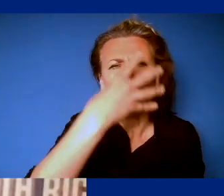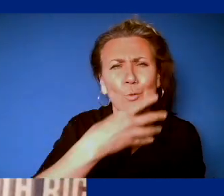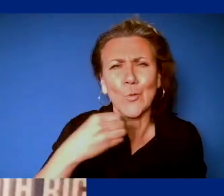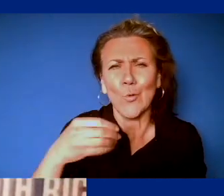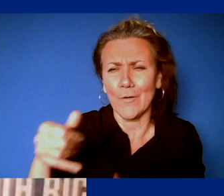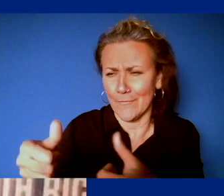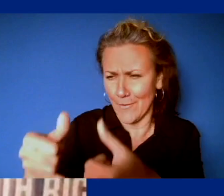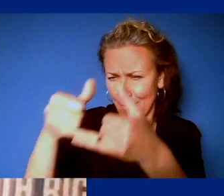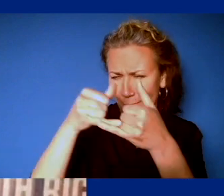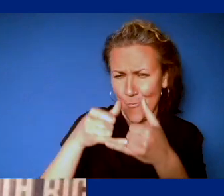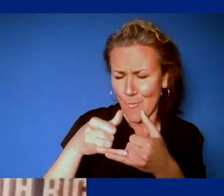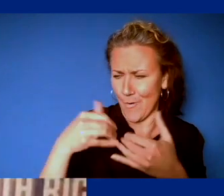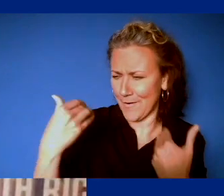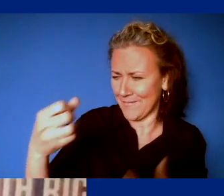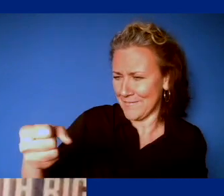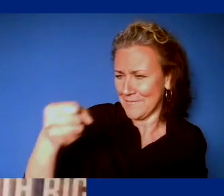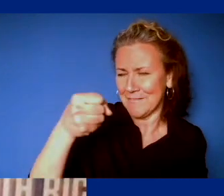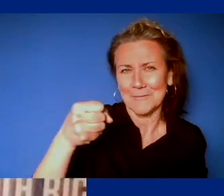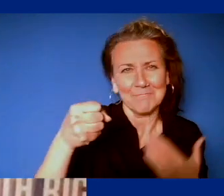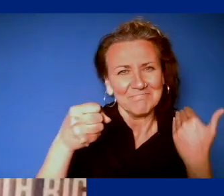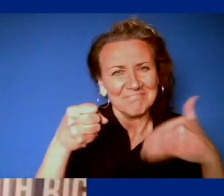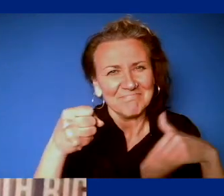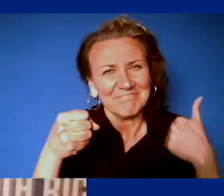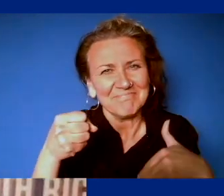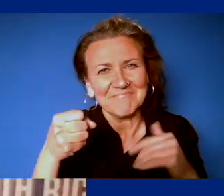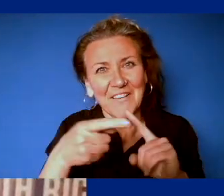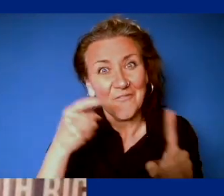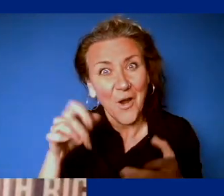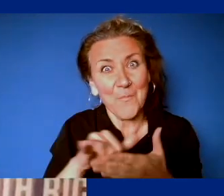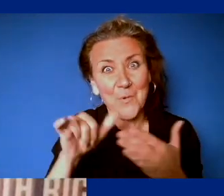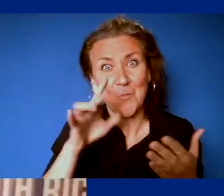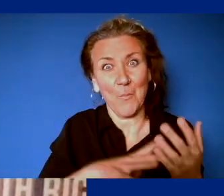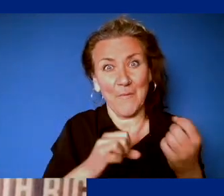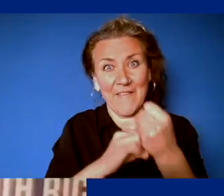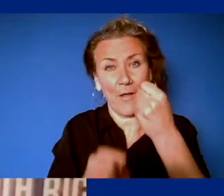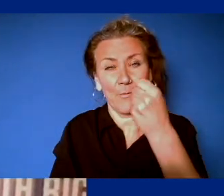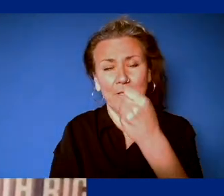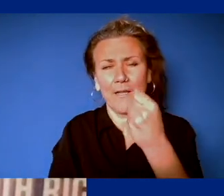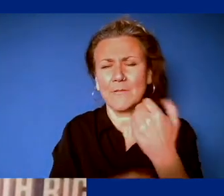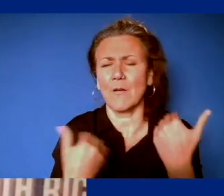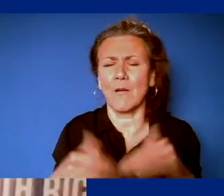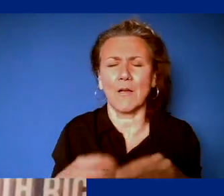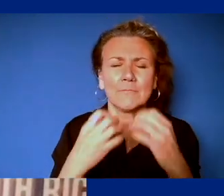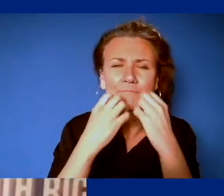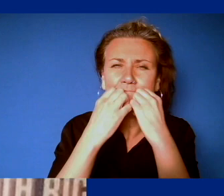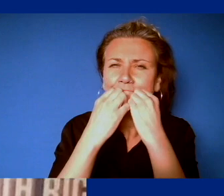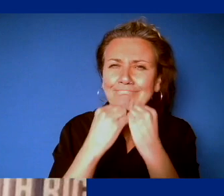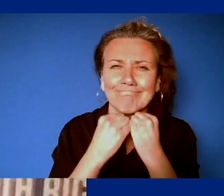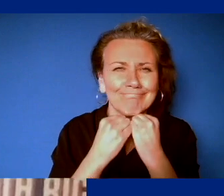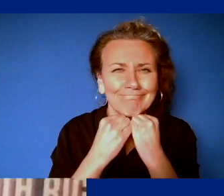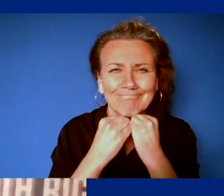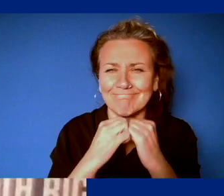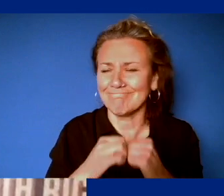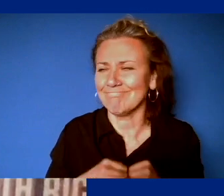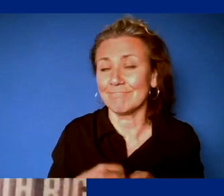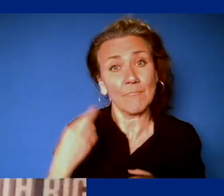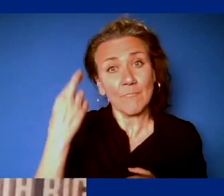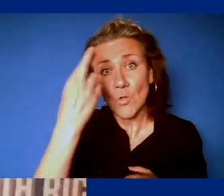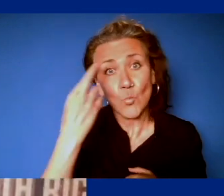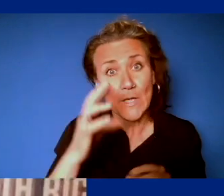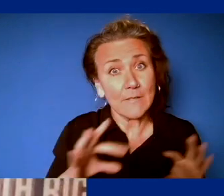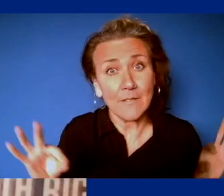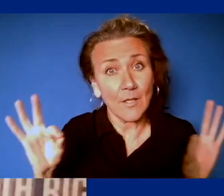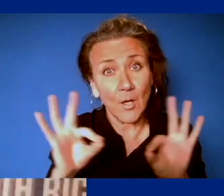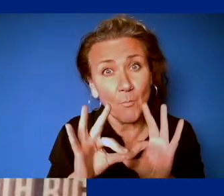beautiful, prestigious award that we have been given by the New York Women's Foundation, it means so much. And the reason